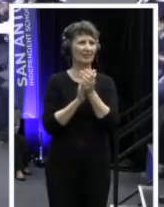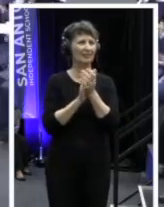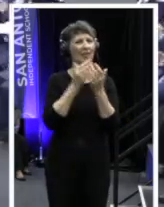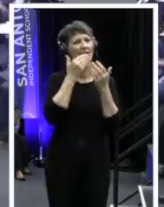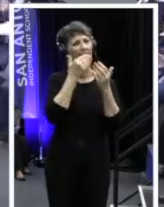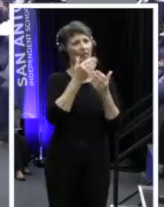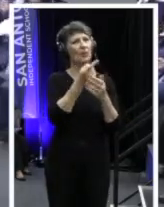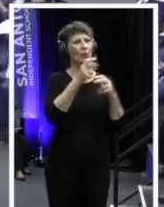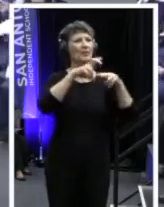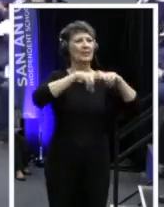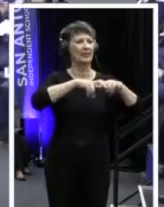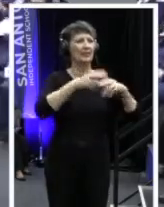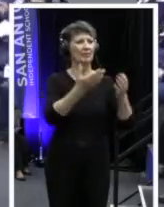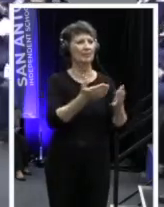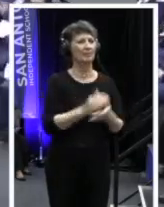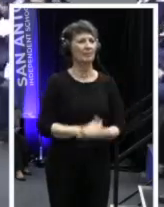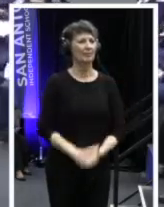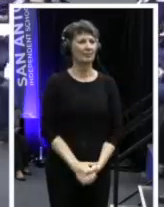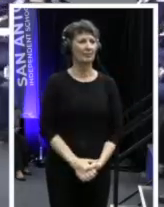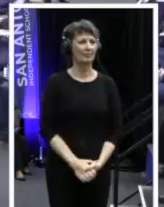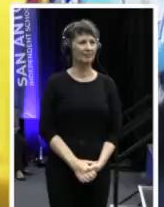Thank you. You may be seated.